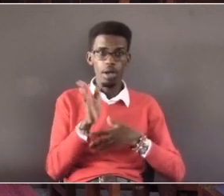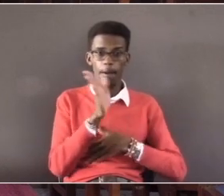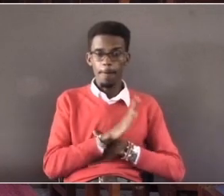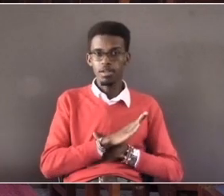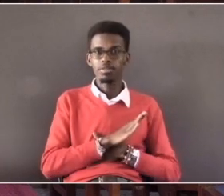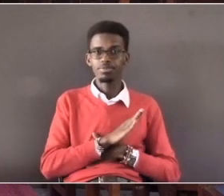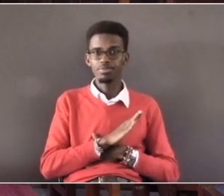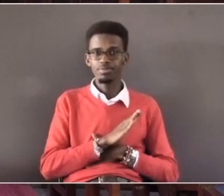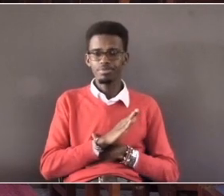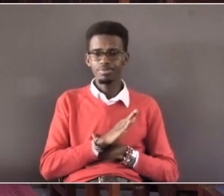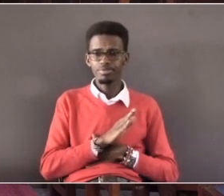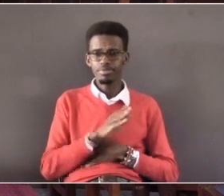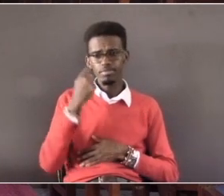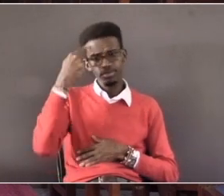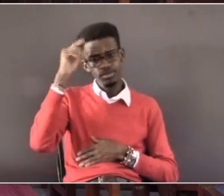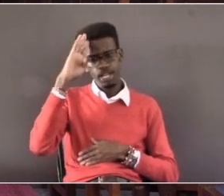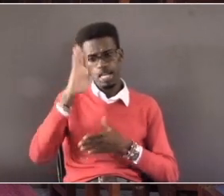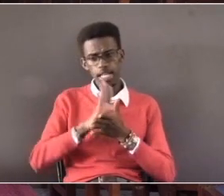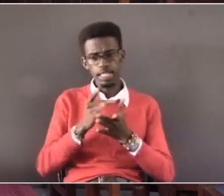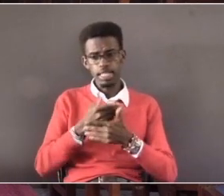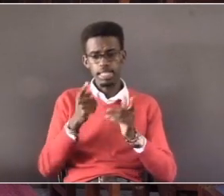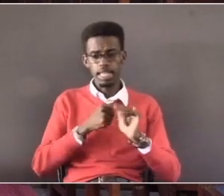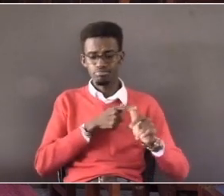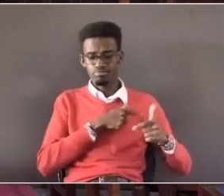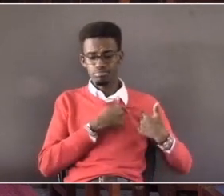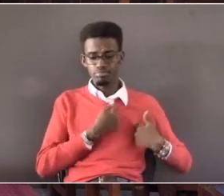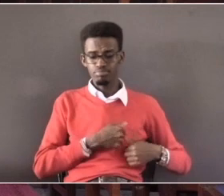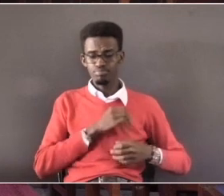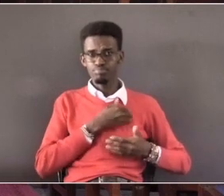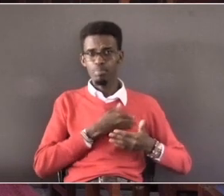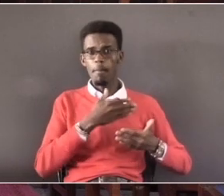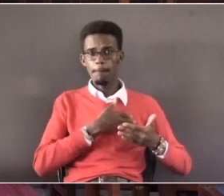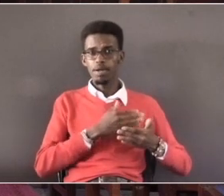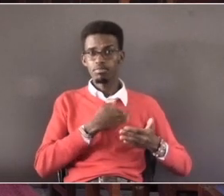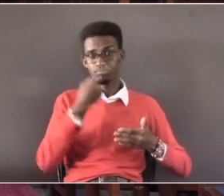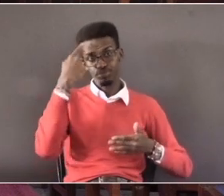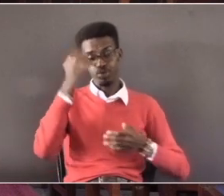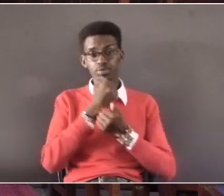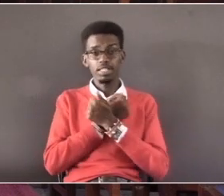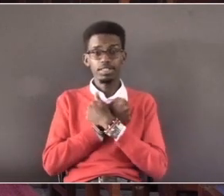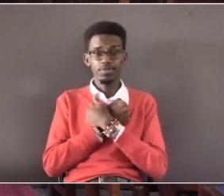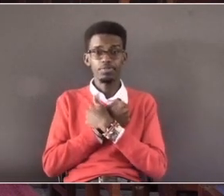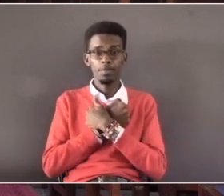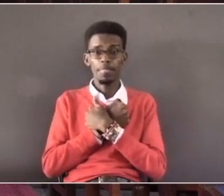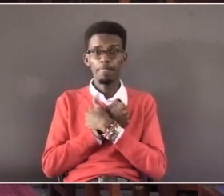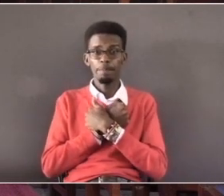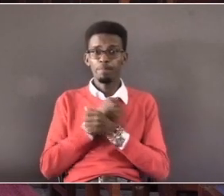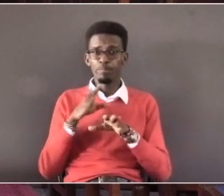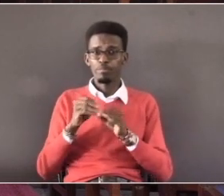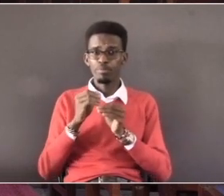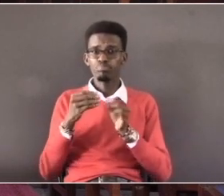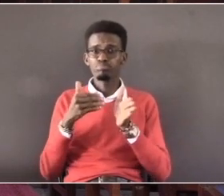back, just because you trust them and your heart is beating faster because you're in love, take a